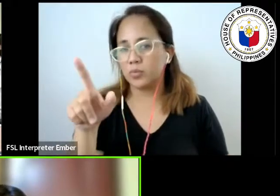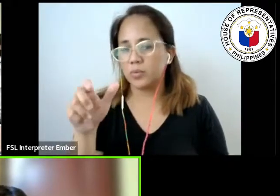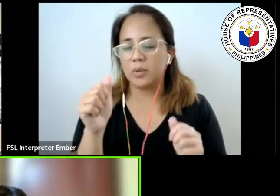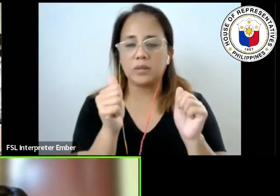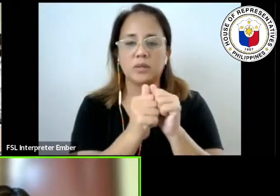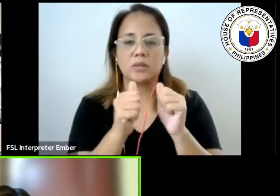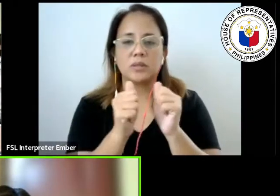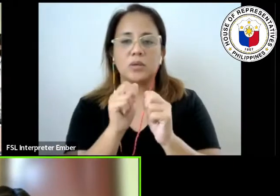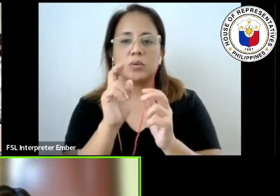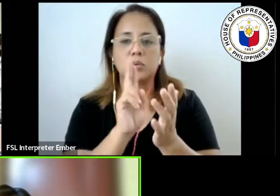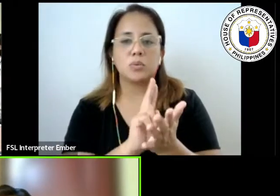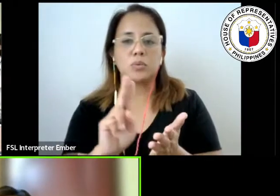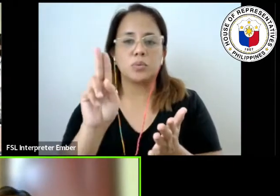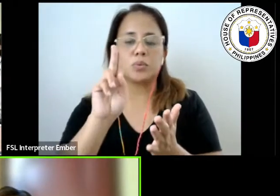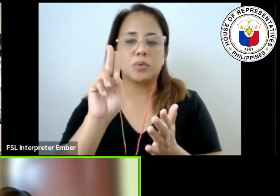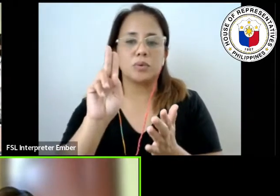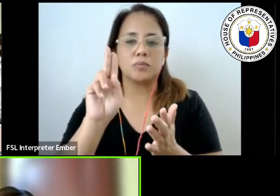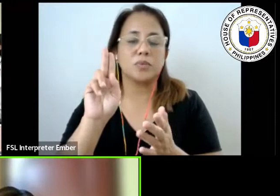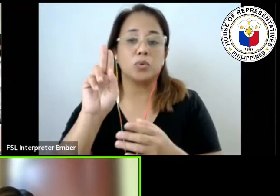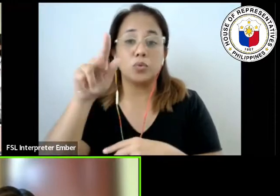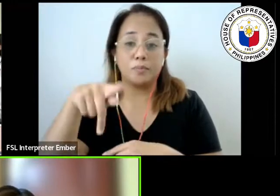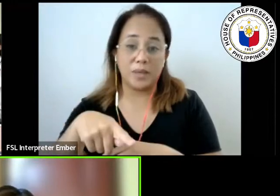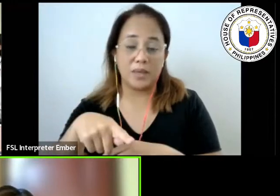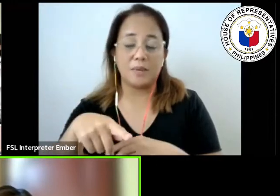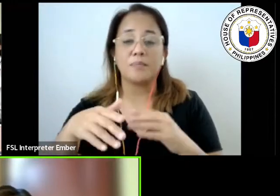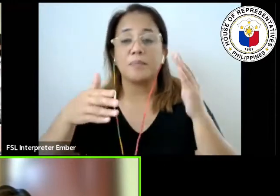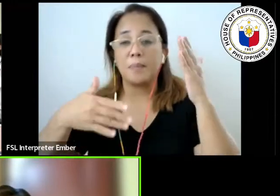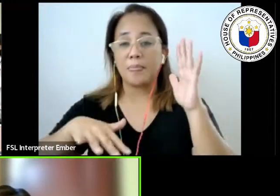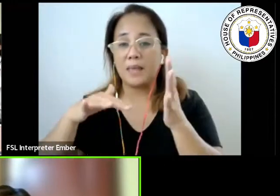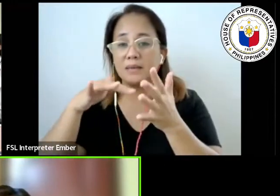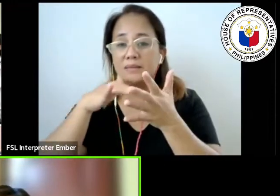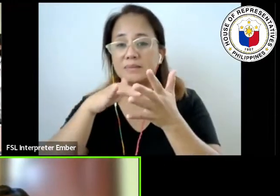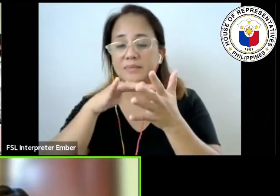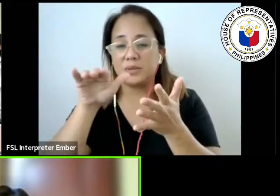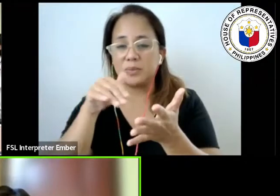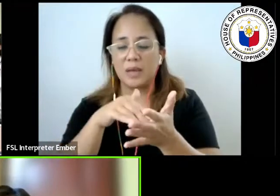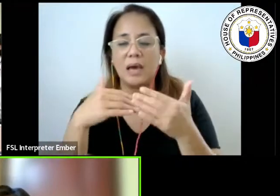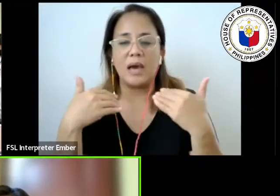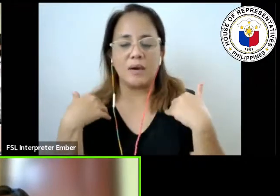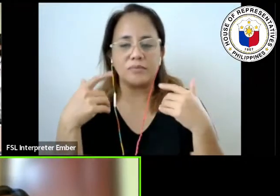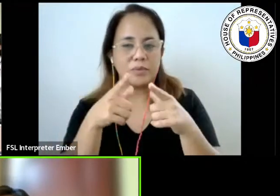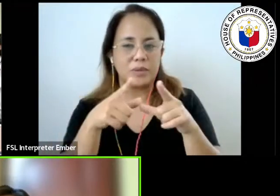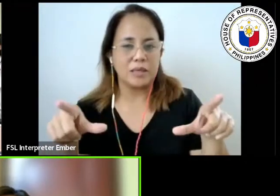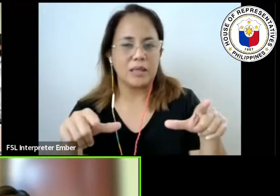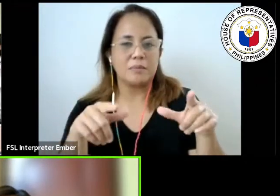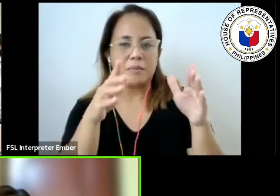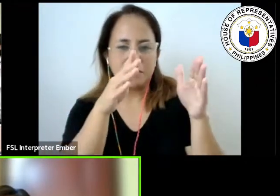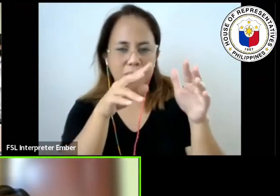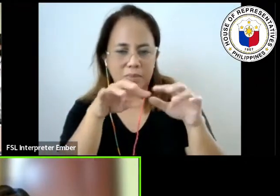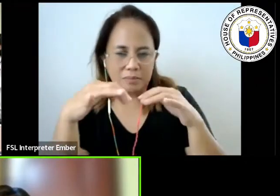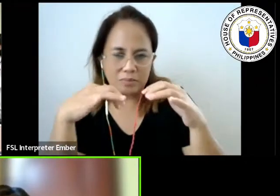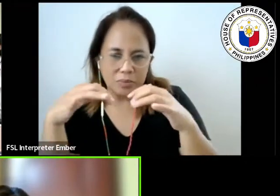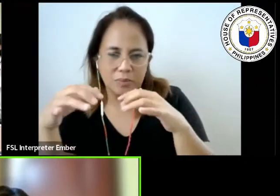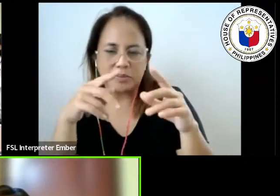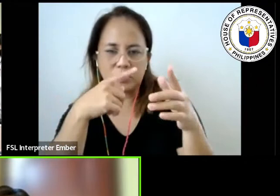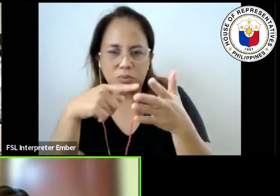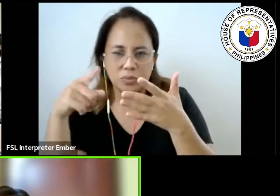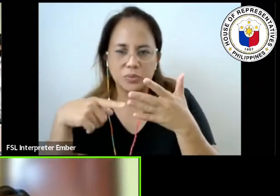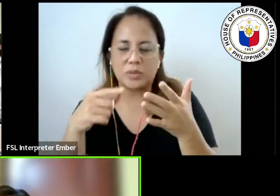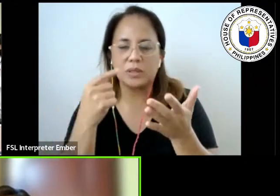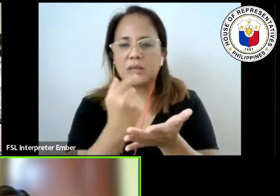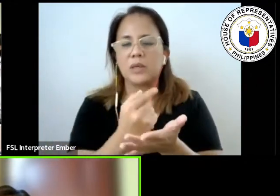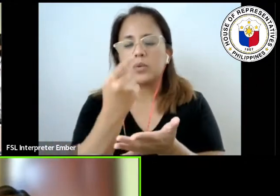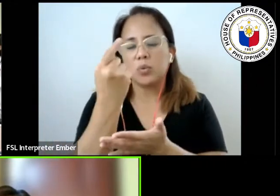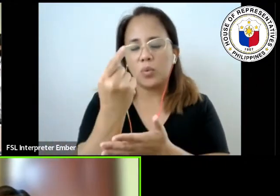with the University of the Philippines Cordillera Studies Center, there was a conduct of language mapping with grade one